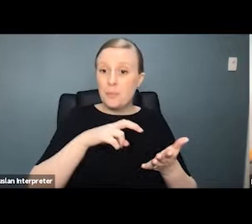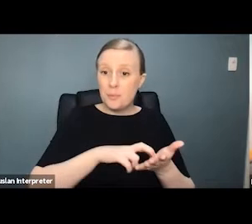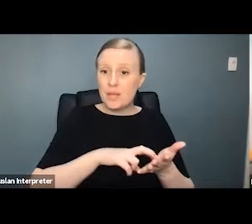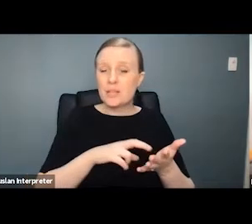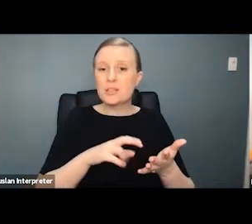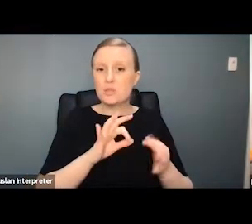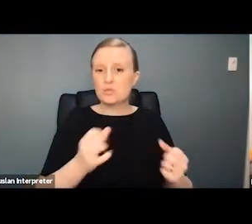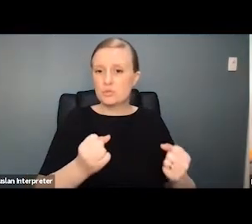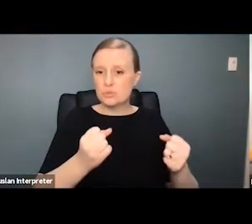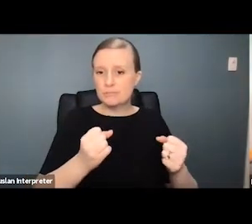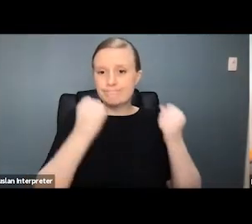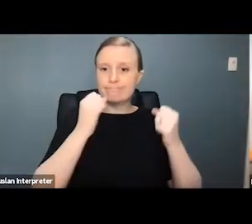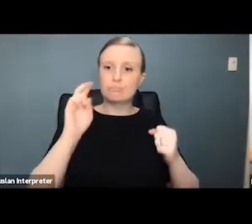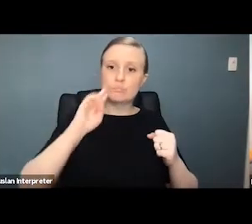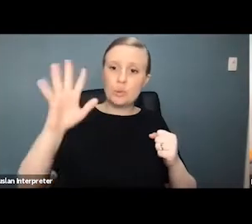ecstasy market.